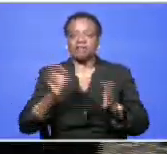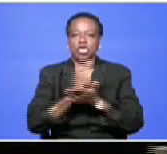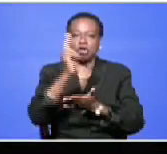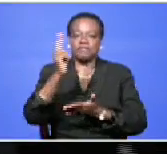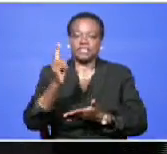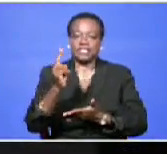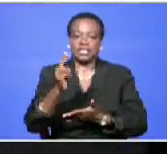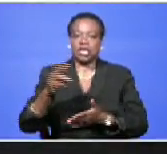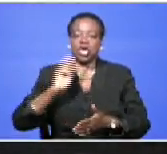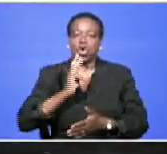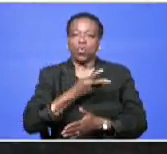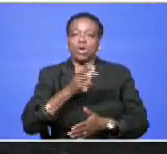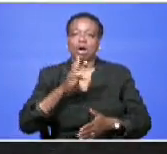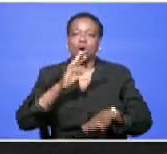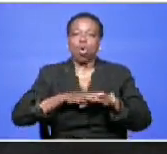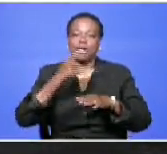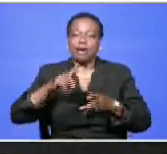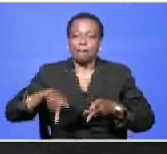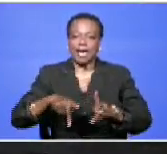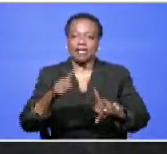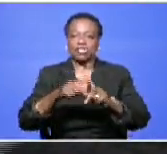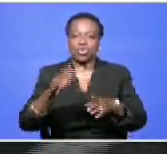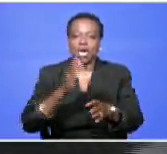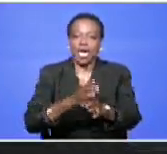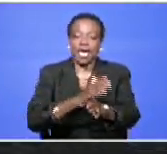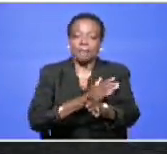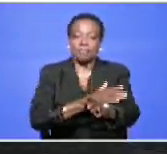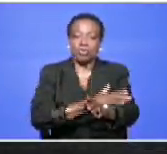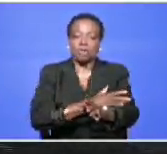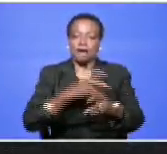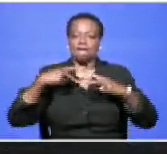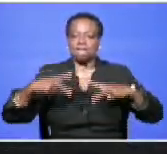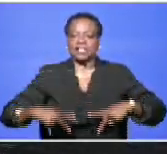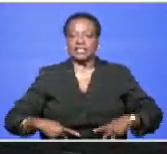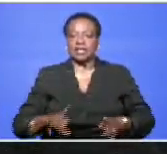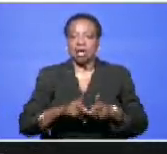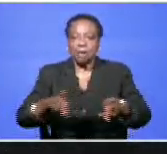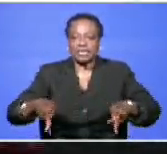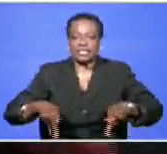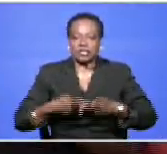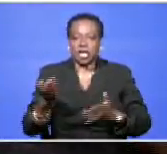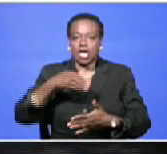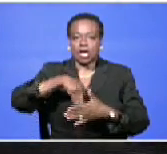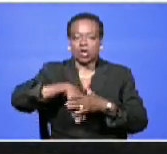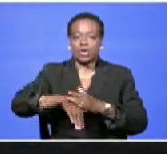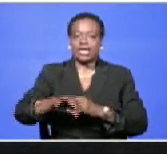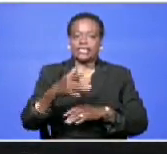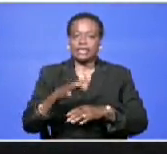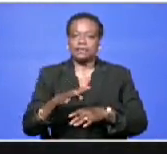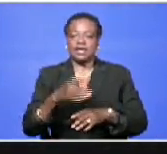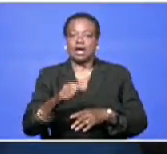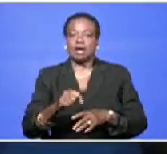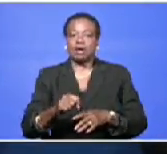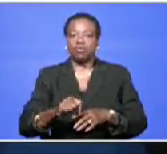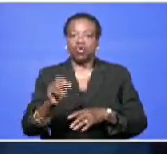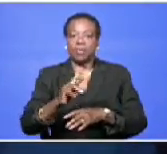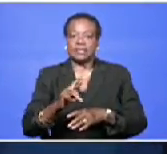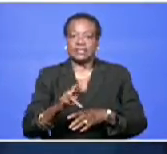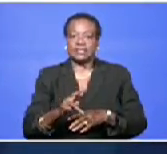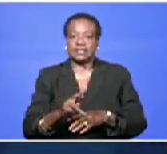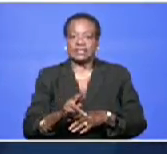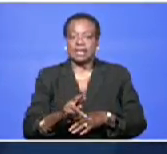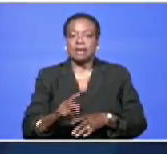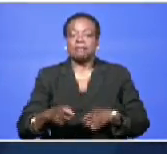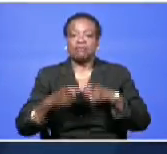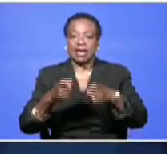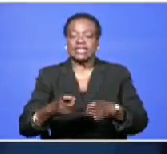We are on a decisive path to improve our fiscal position, which includes stimulating a robust pipeline of private